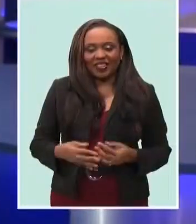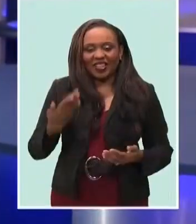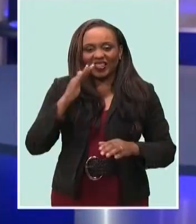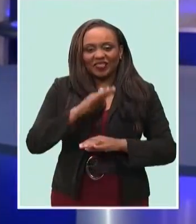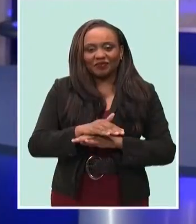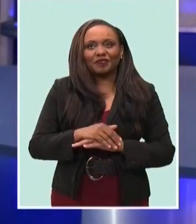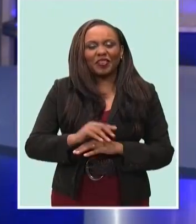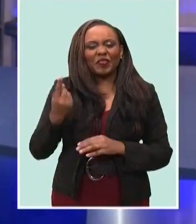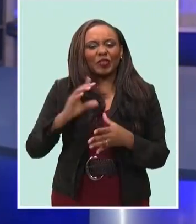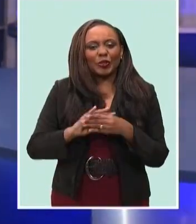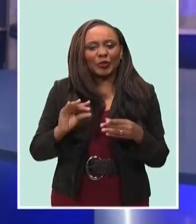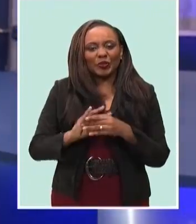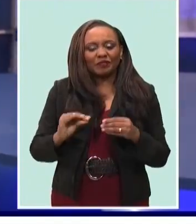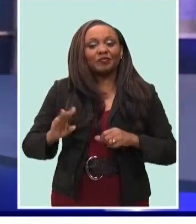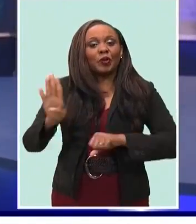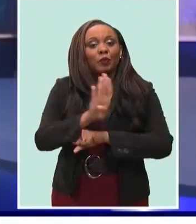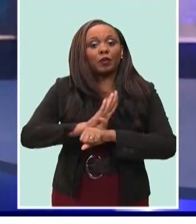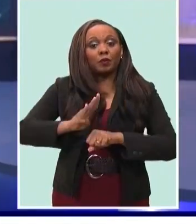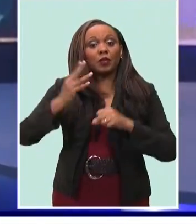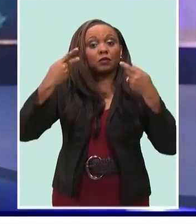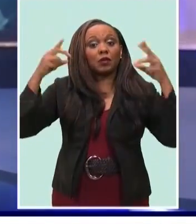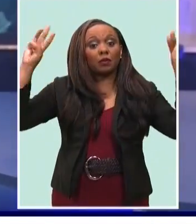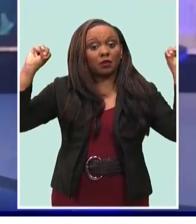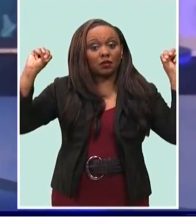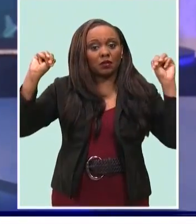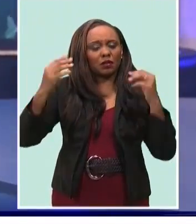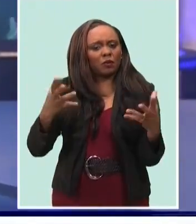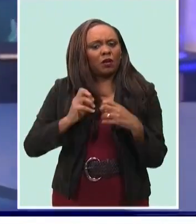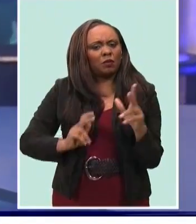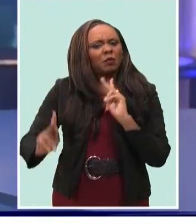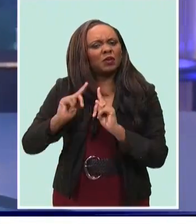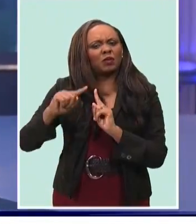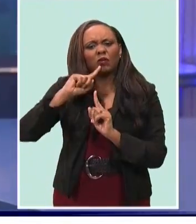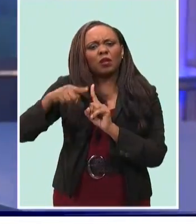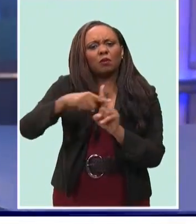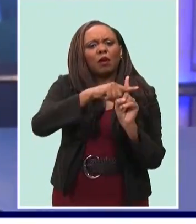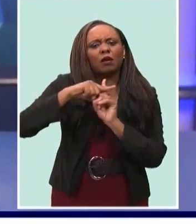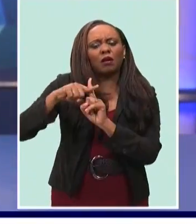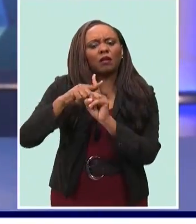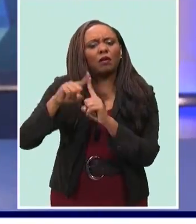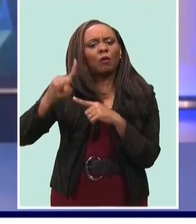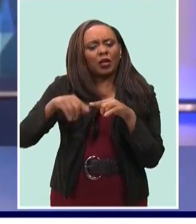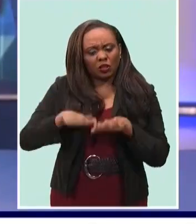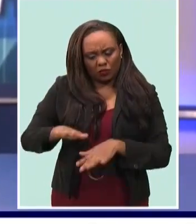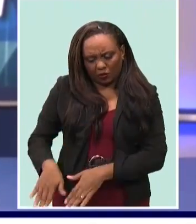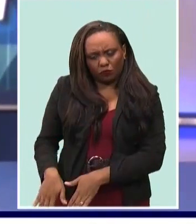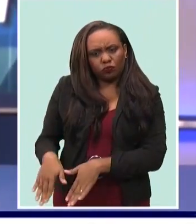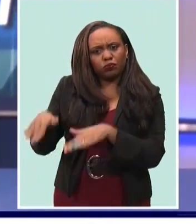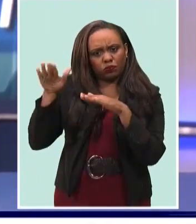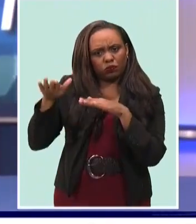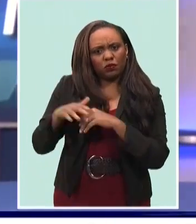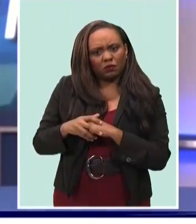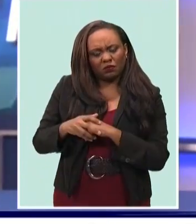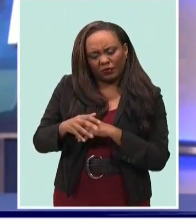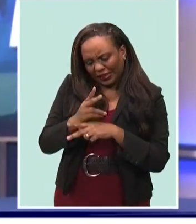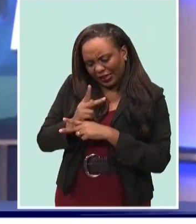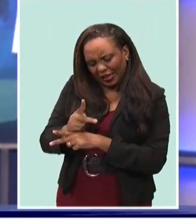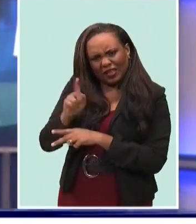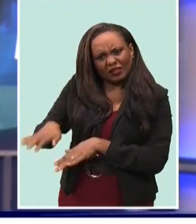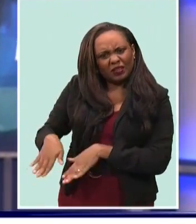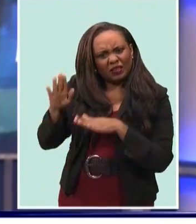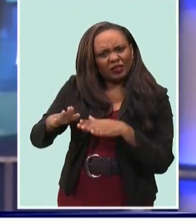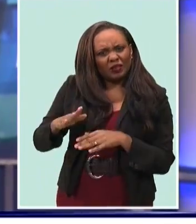In our top story tonight, Prime Minister Mia Amor-Motley is asking citizens to make positive choices when raising children. She's concerned that